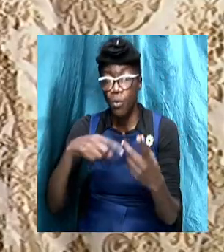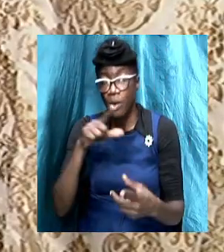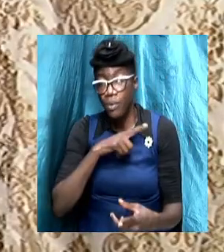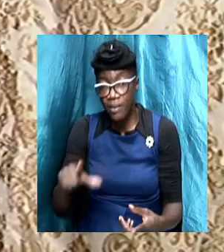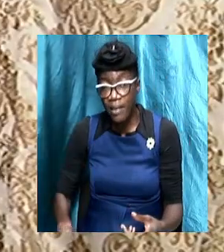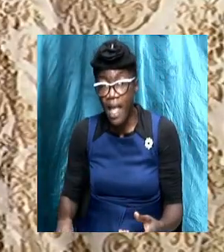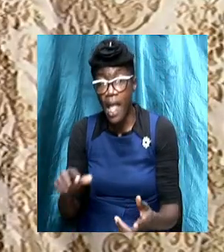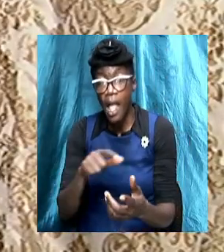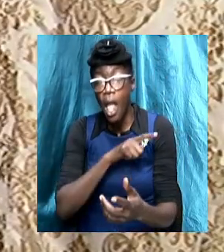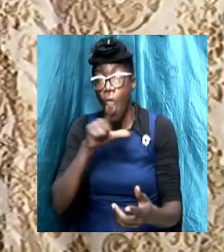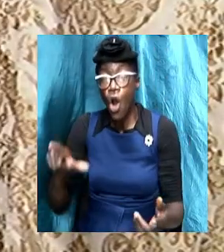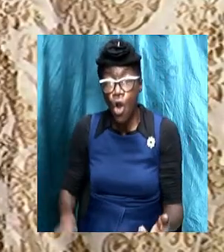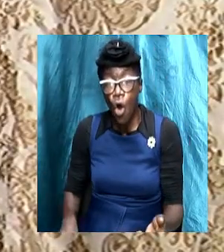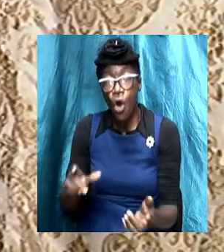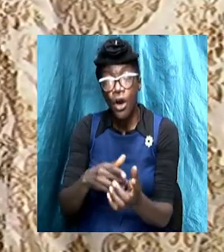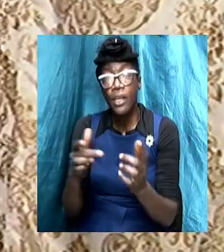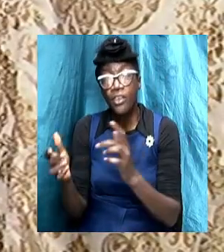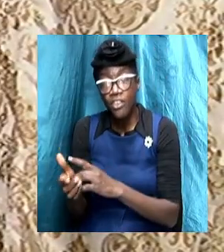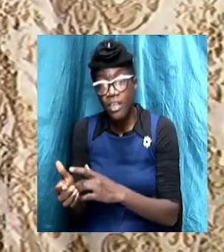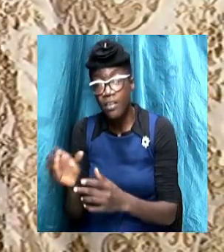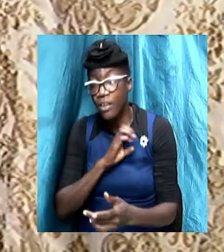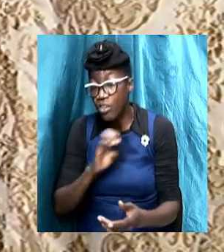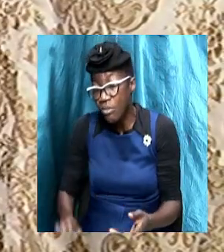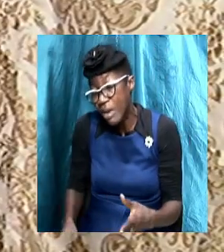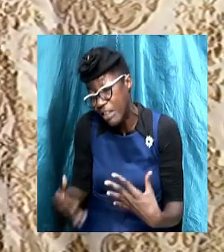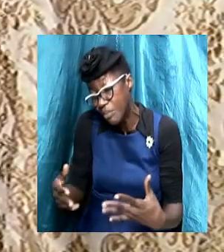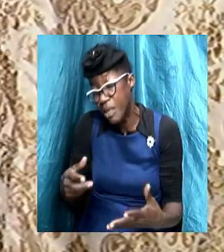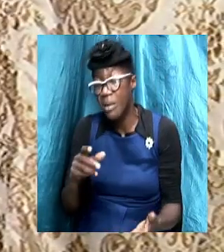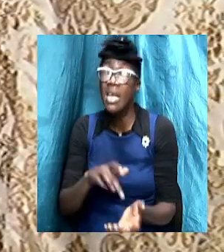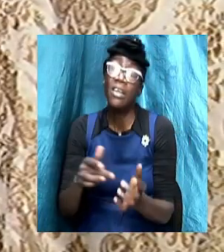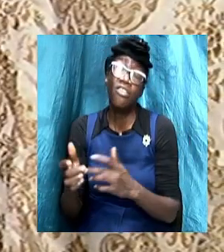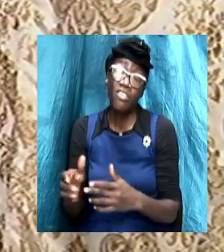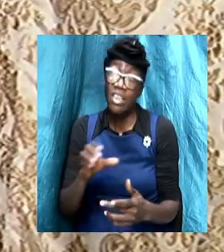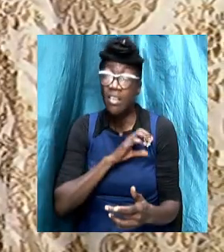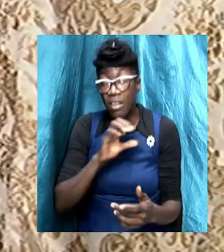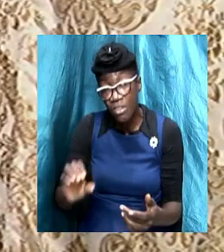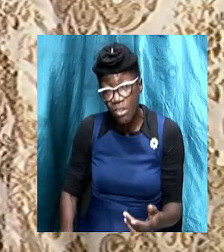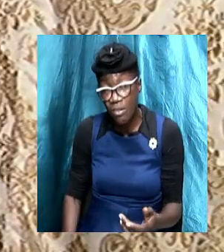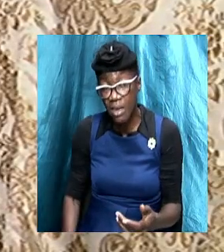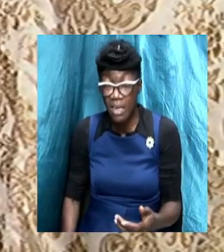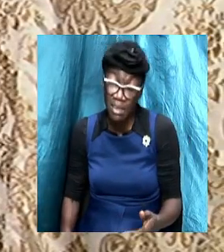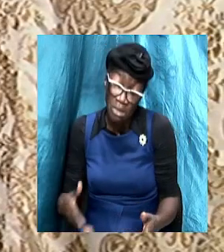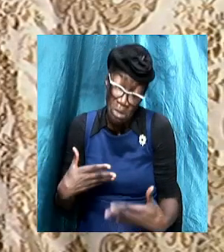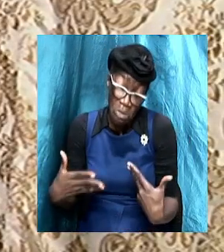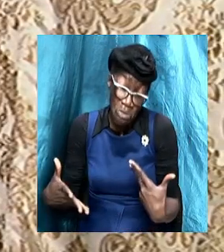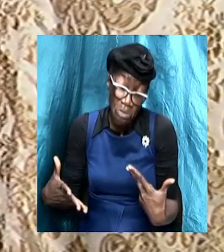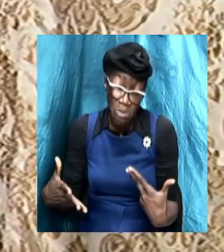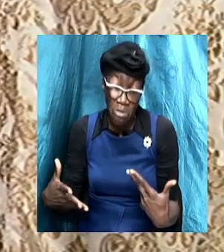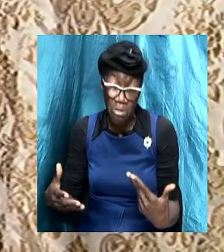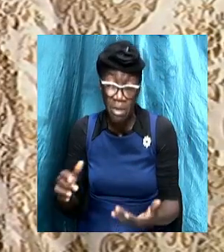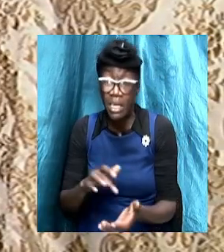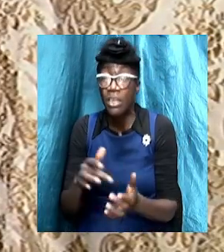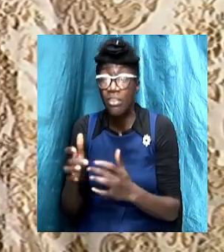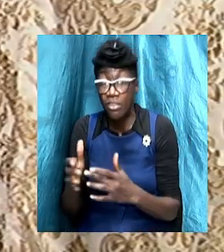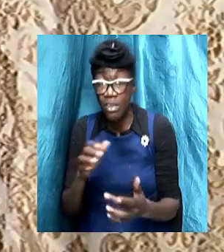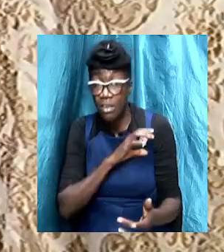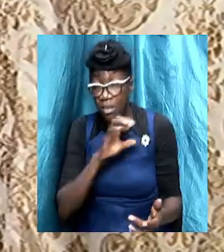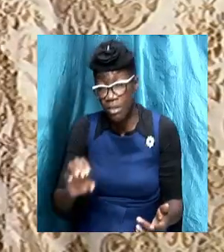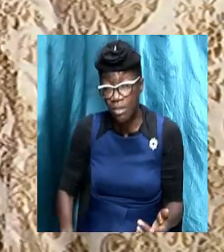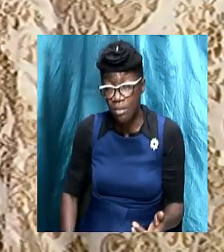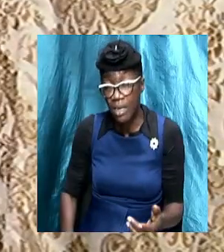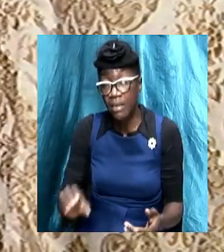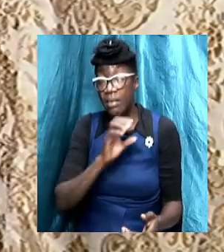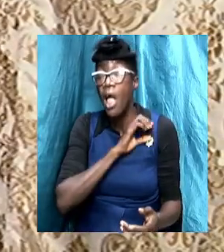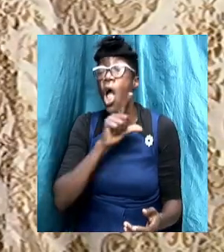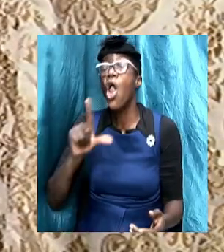Jesus Christ, or Jesus Christ, or Lord Jesus, the truth is Lord was a title, Christ was a title,